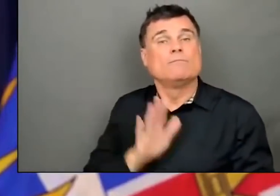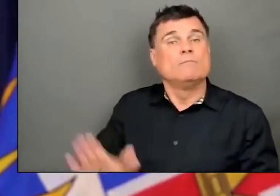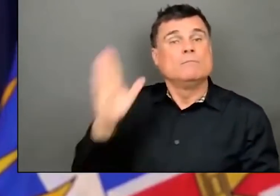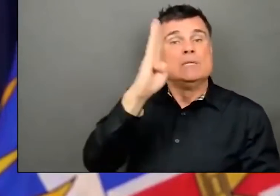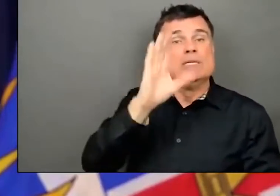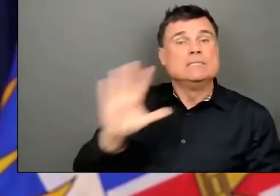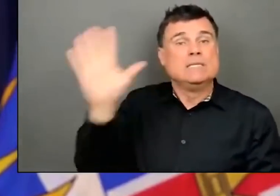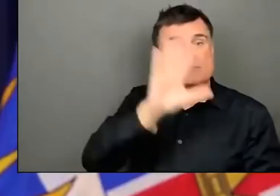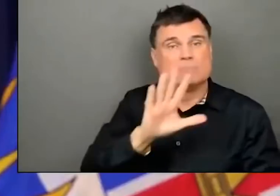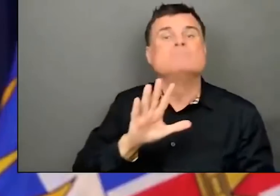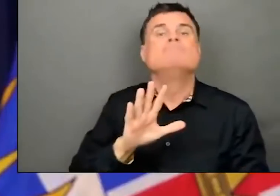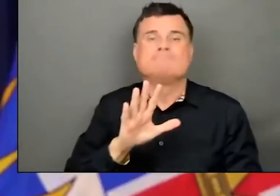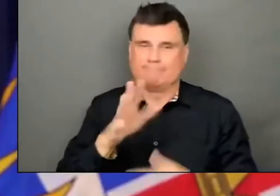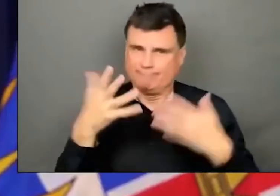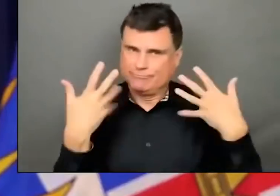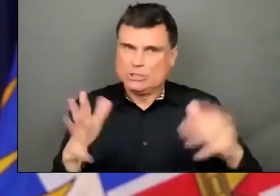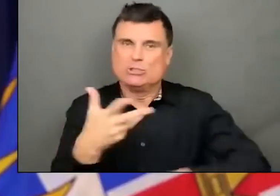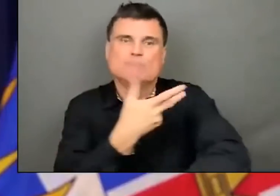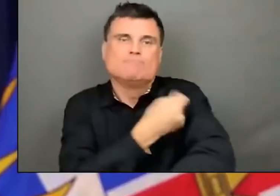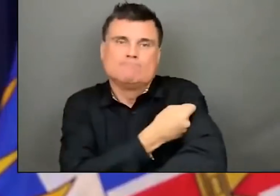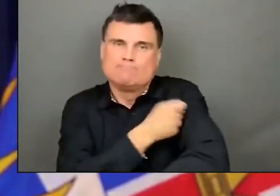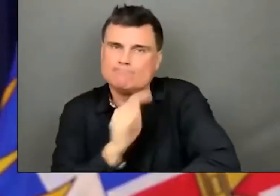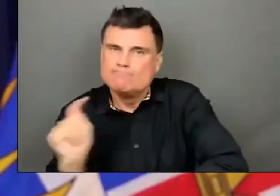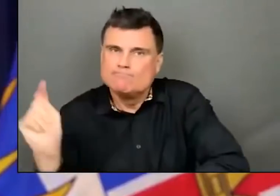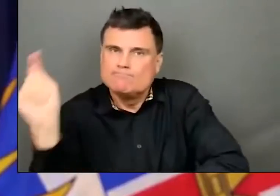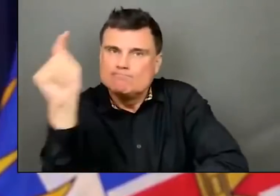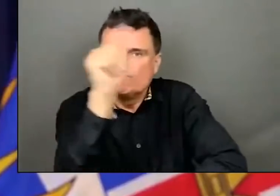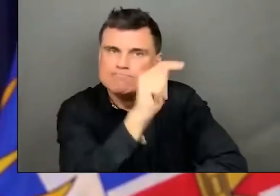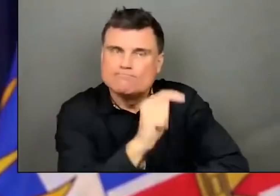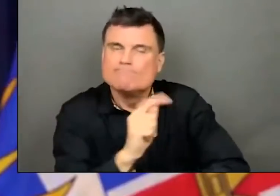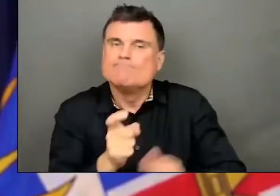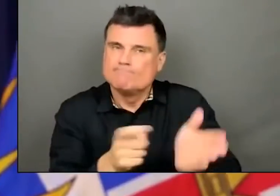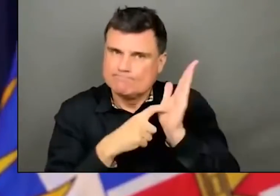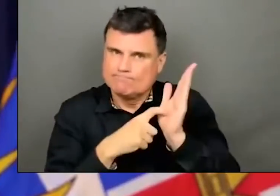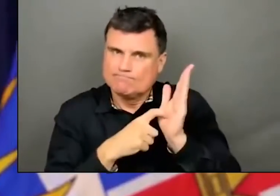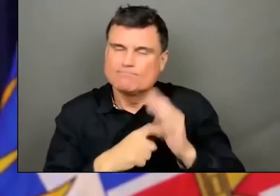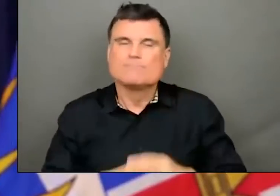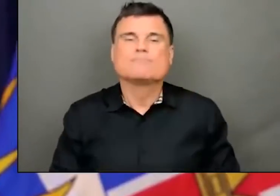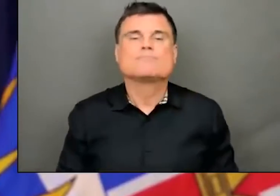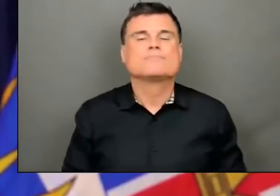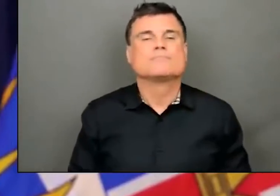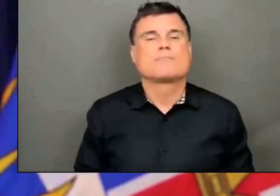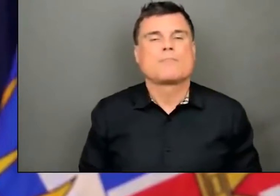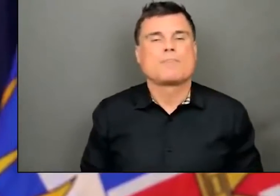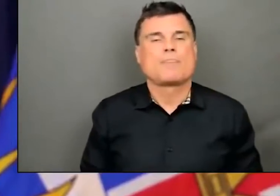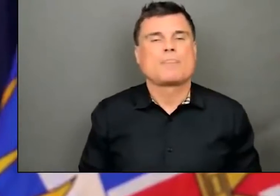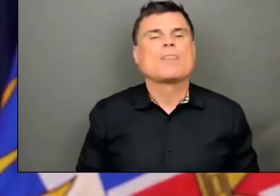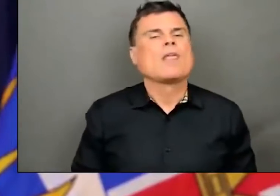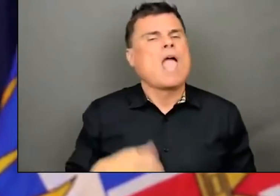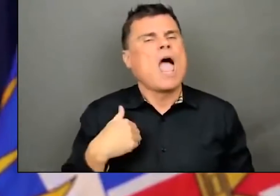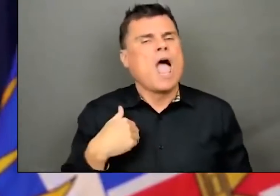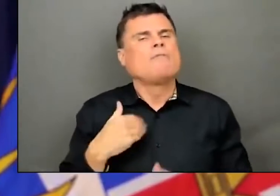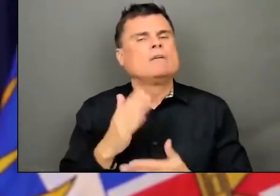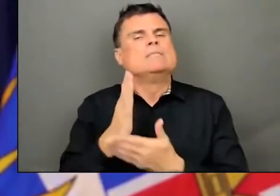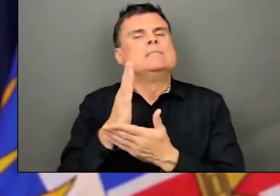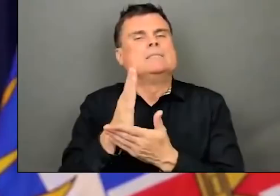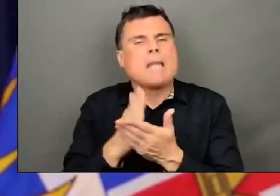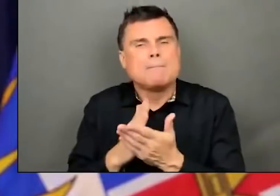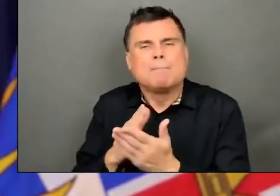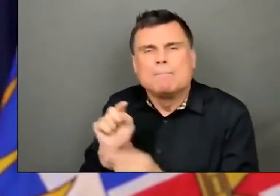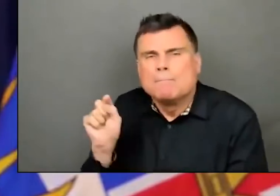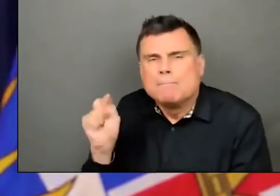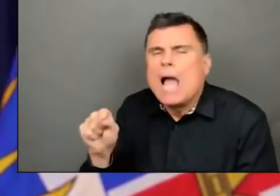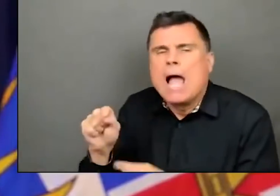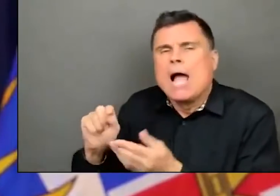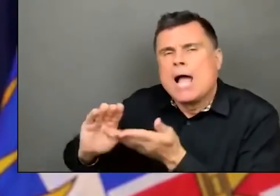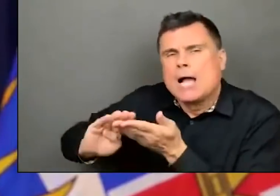of course, made for parents of children, for people who are pregnant, and for people in palliative care.